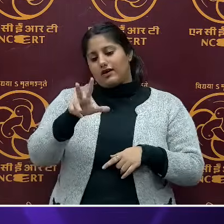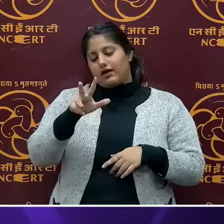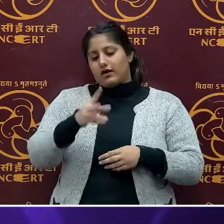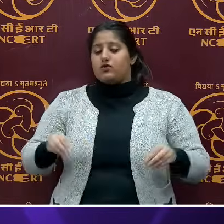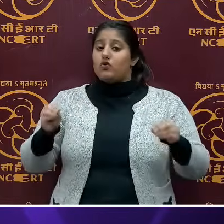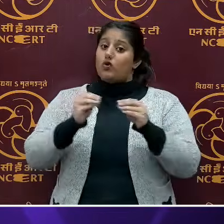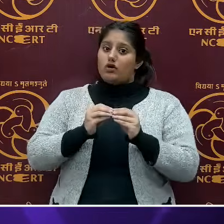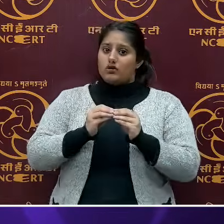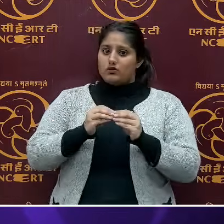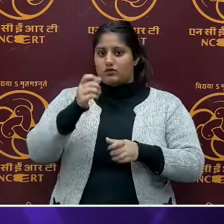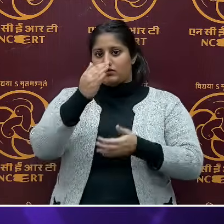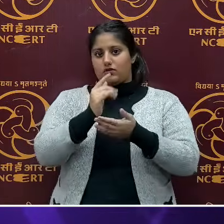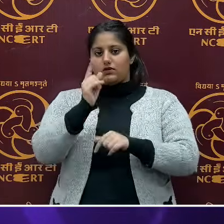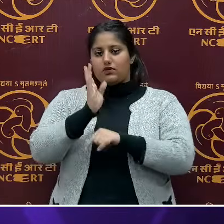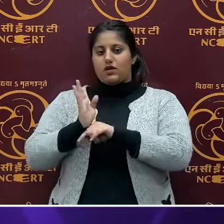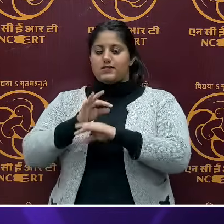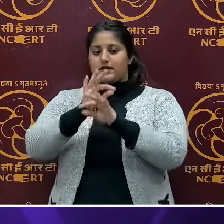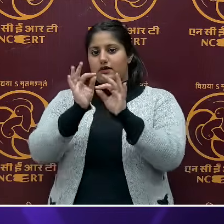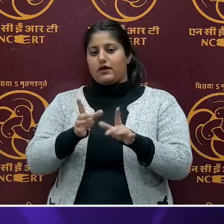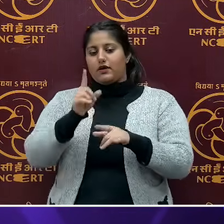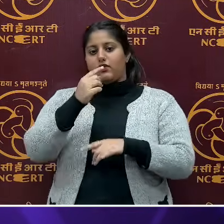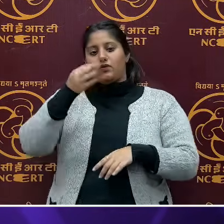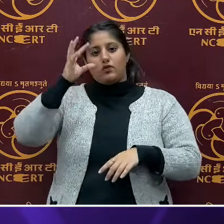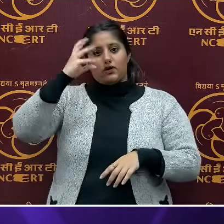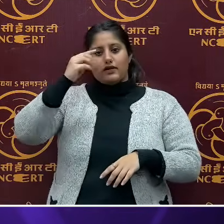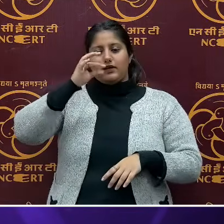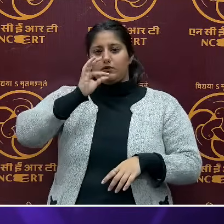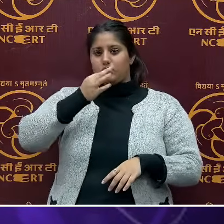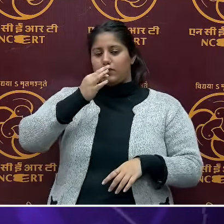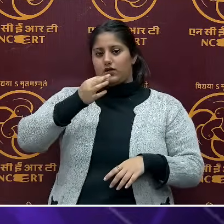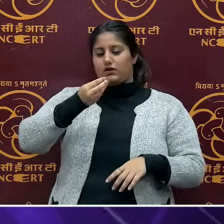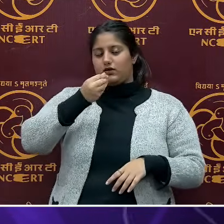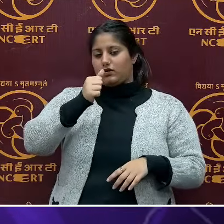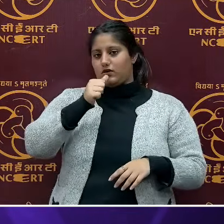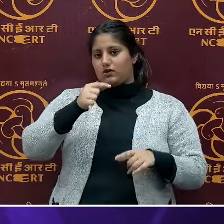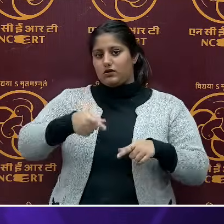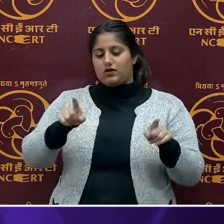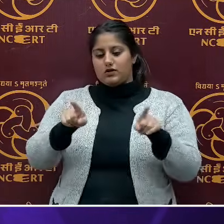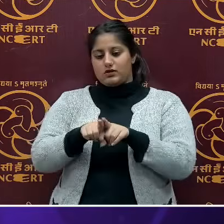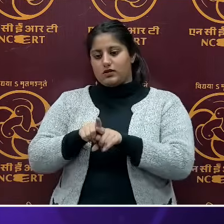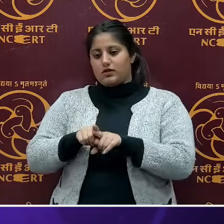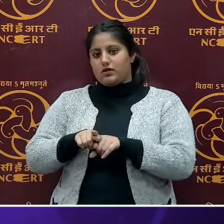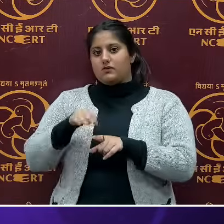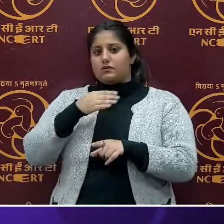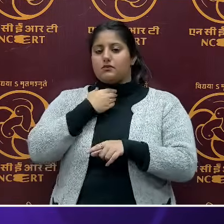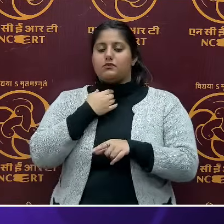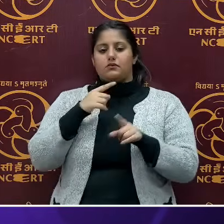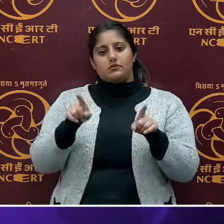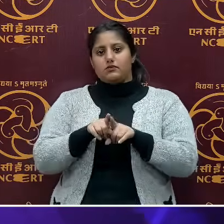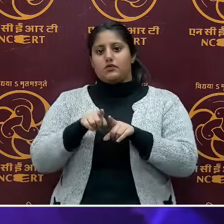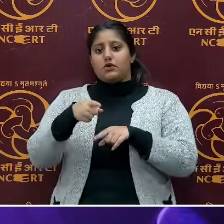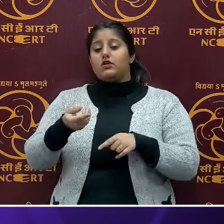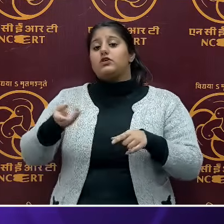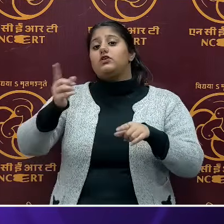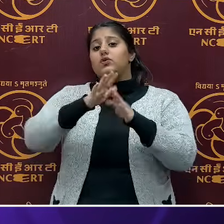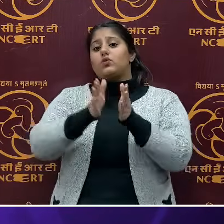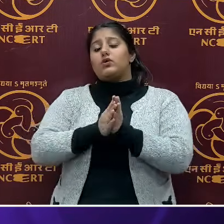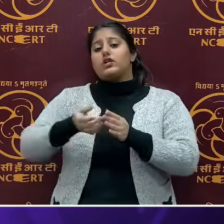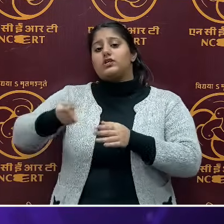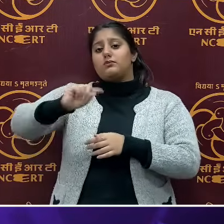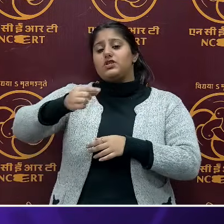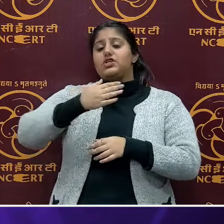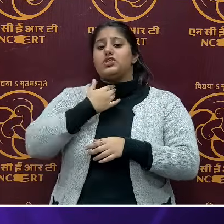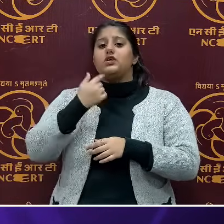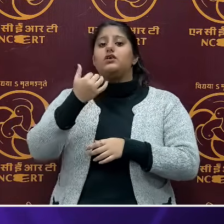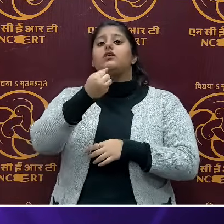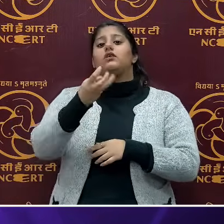glasses of lemonade. To make the lemonade with the same sweetness, how many spoons of sugar should she add?